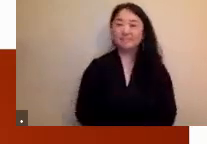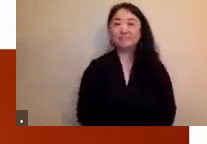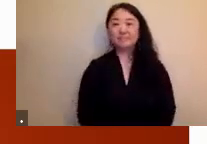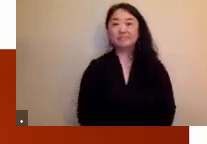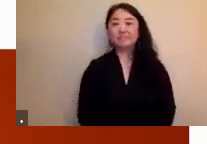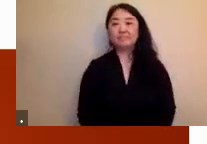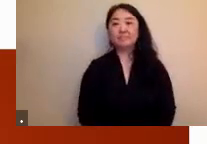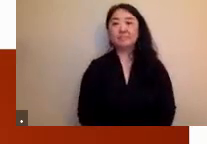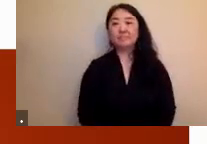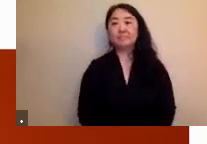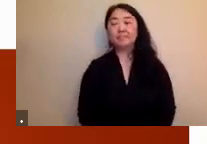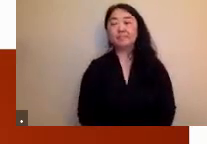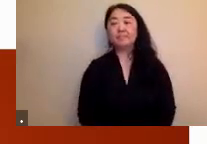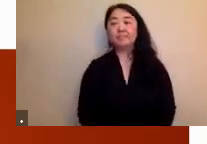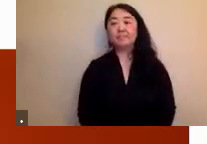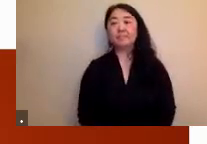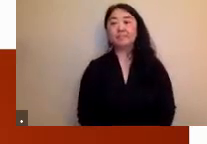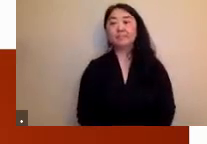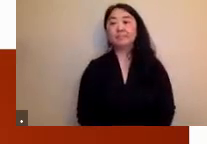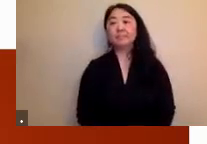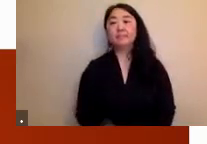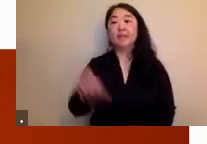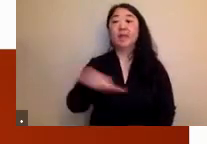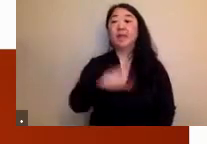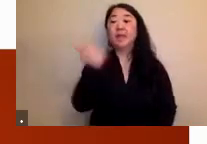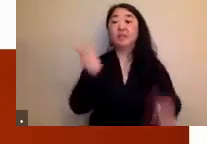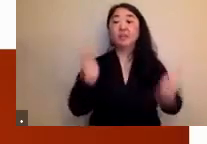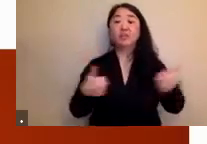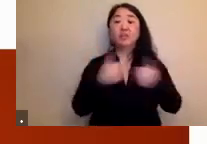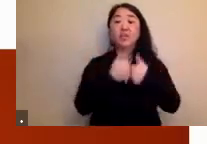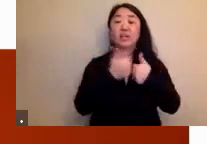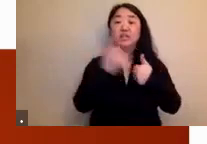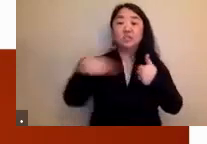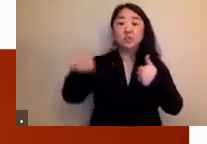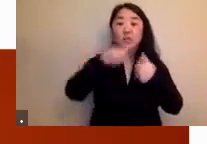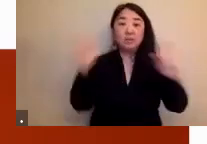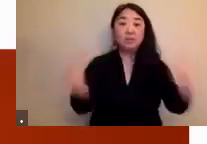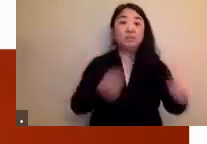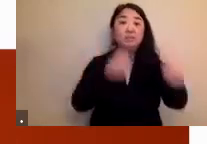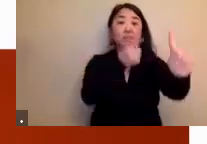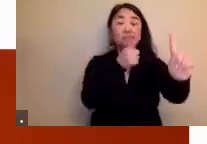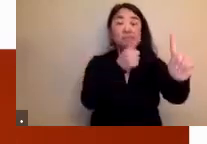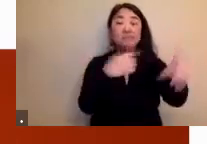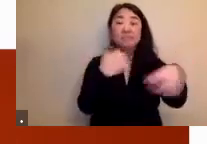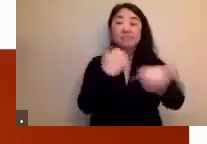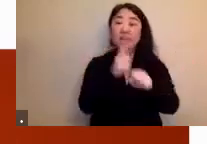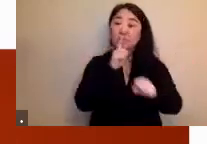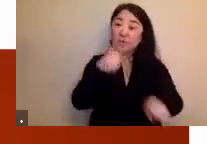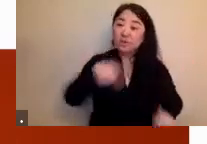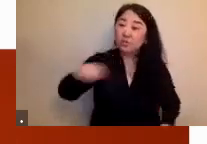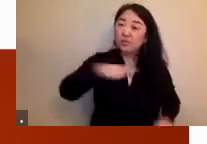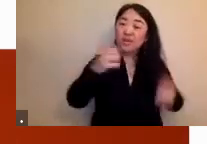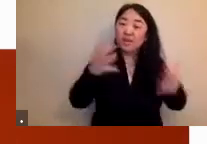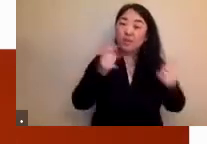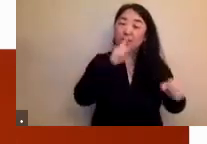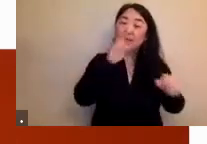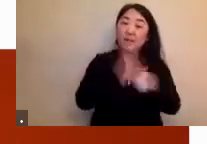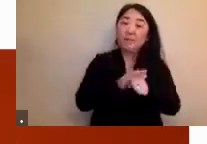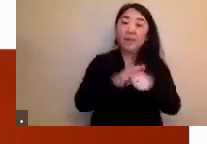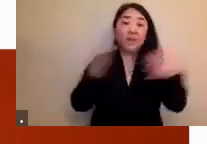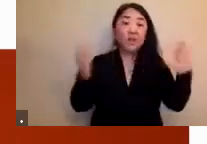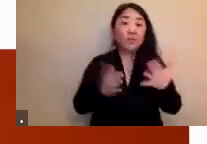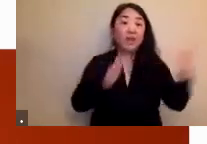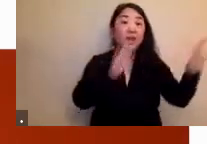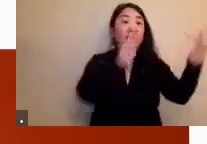Another outreach, another challenge that we're working on and we're ensuring and we want to commit to doing is outreach